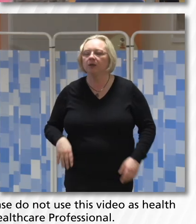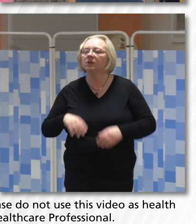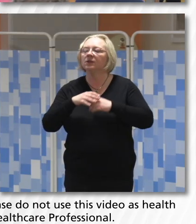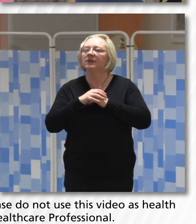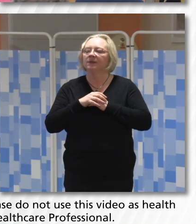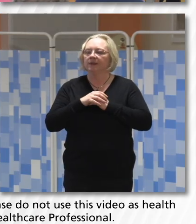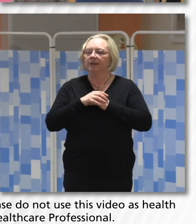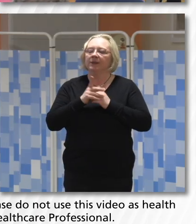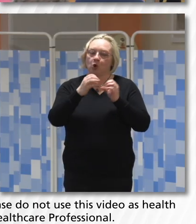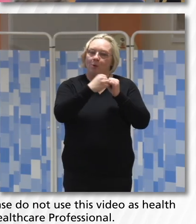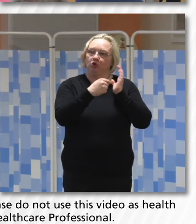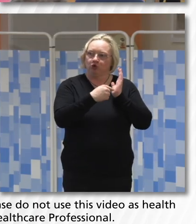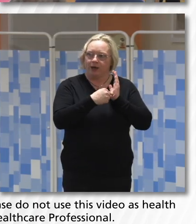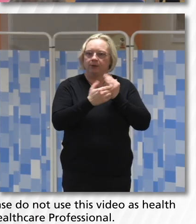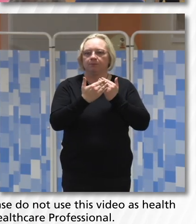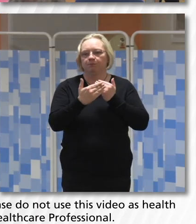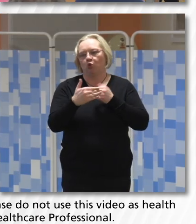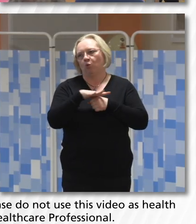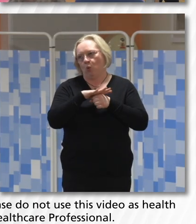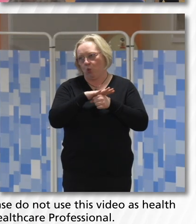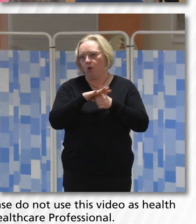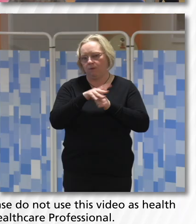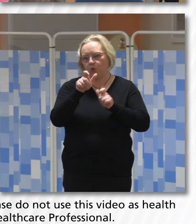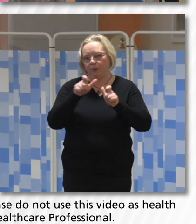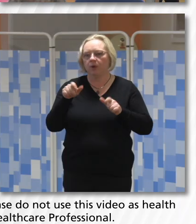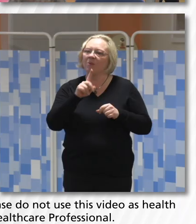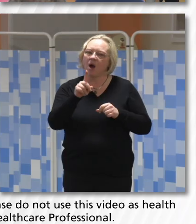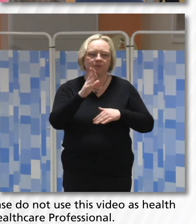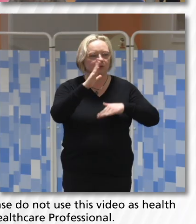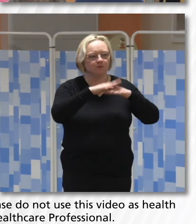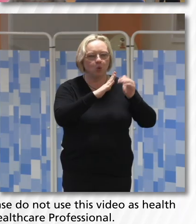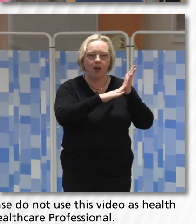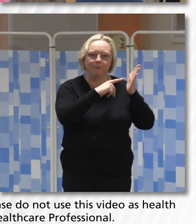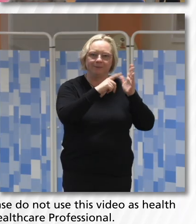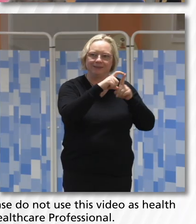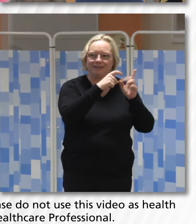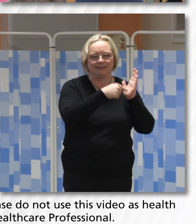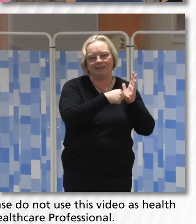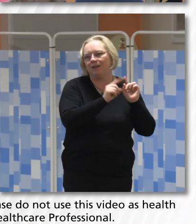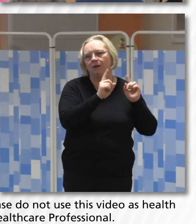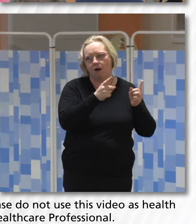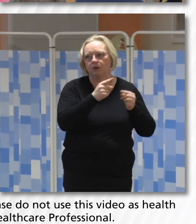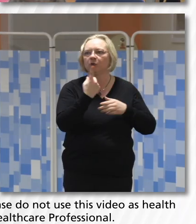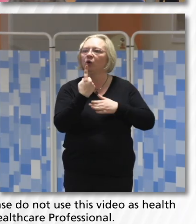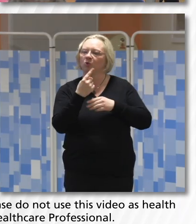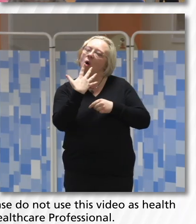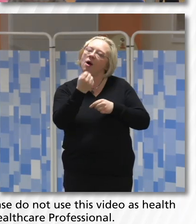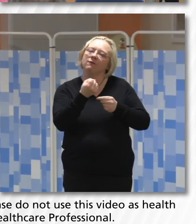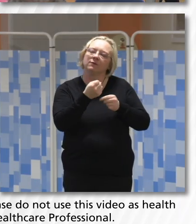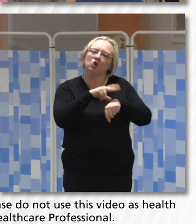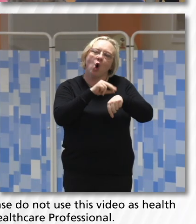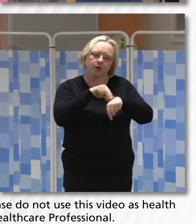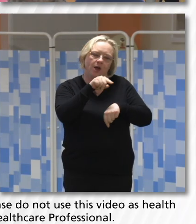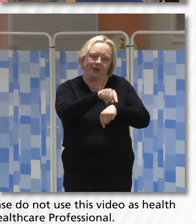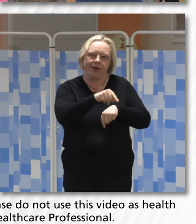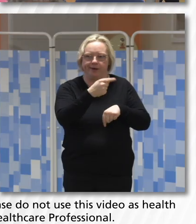The only thing that we haven't got over in Burton is a full multidisciplinary team. It's more consultant-led. But hopefully, in the